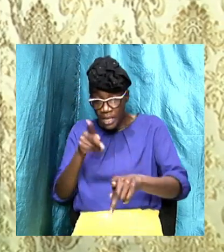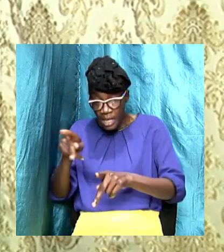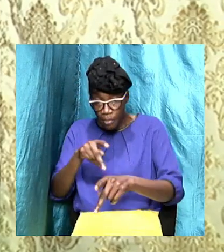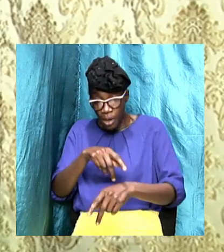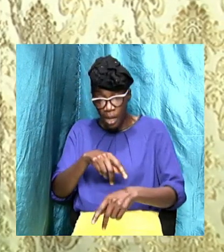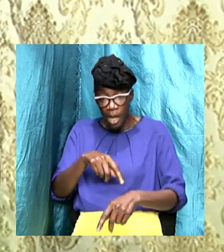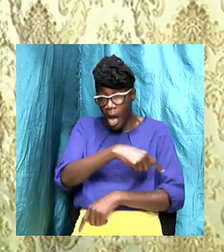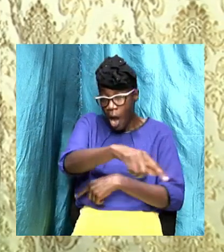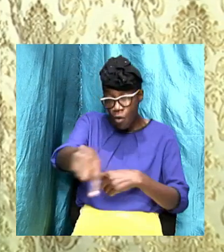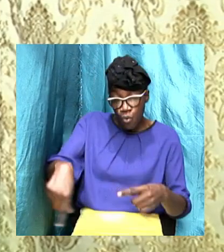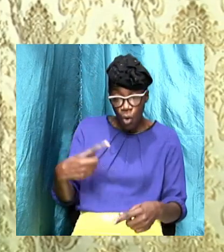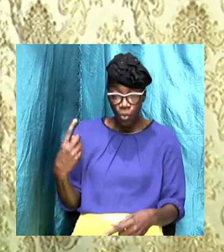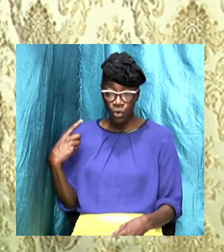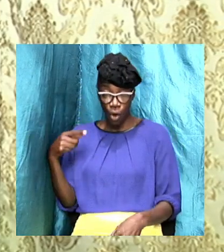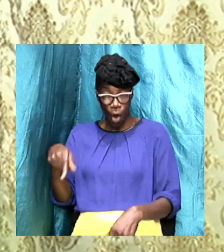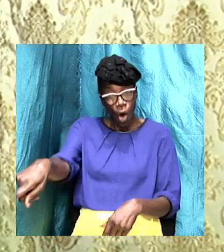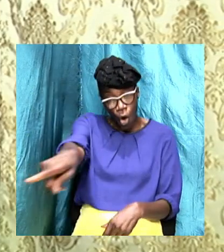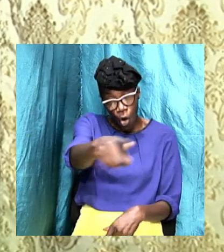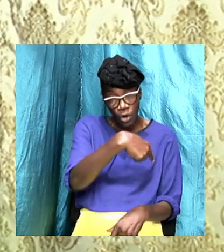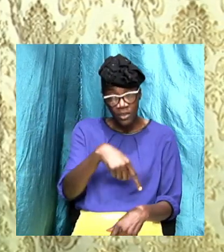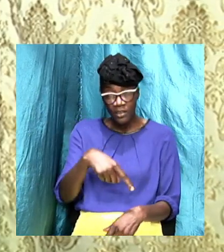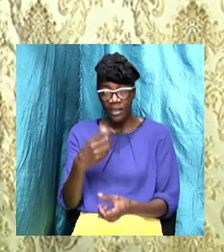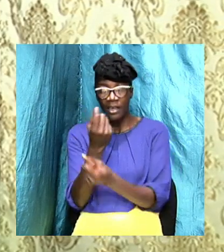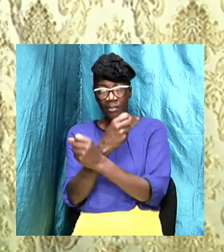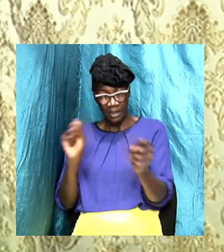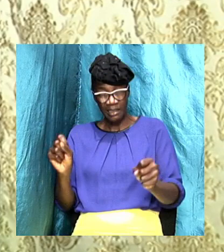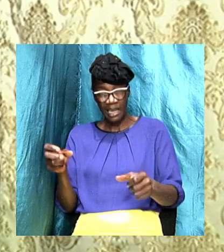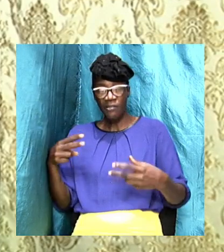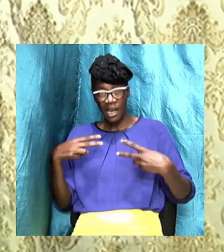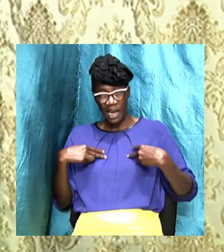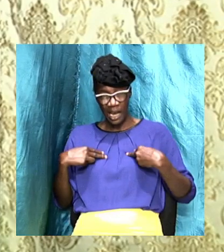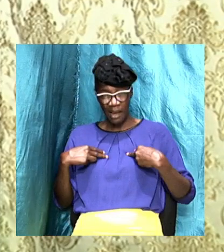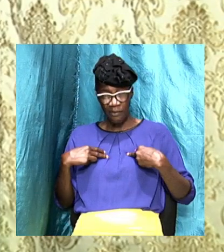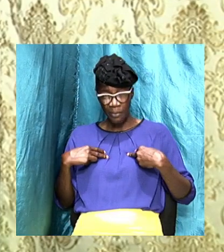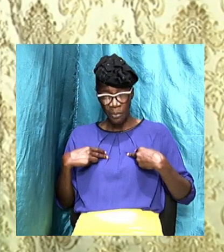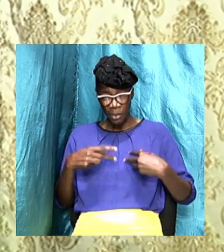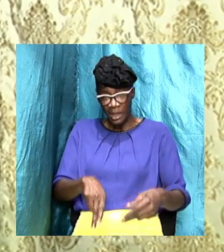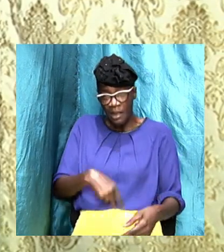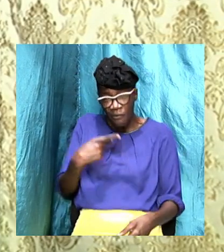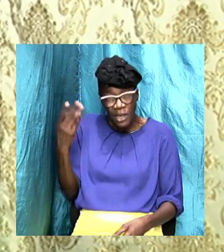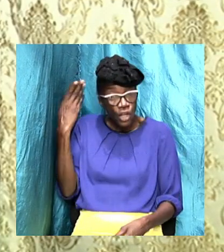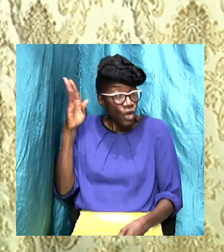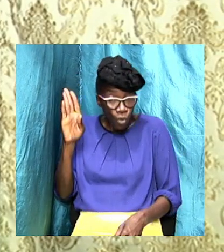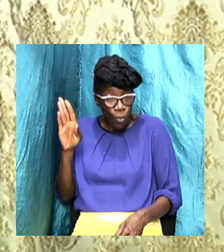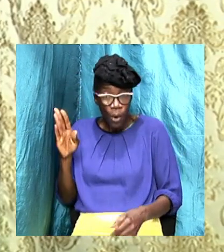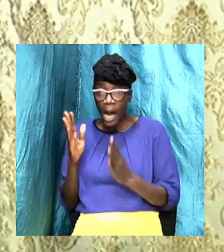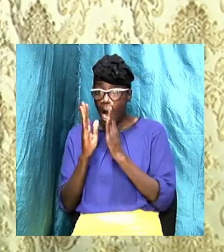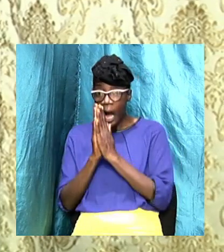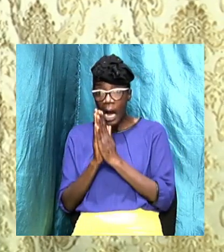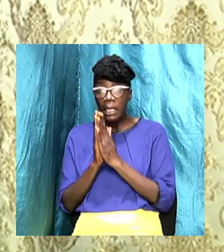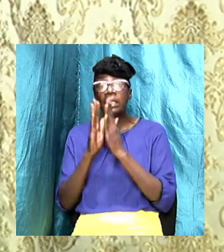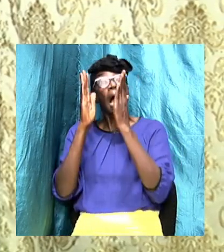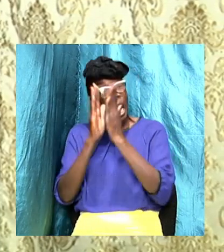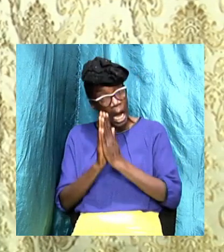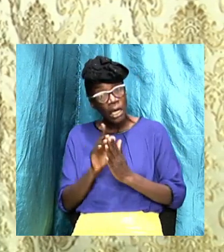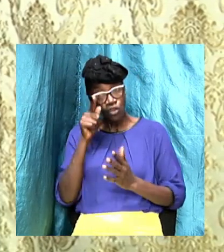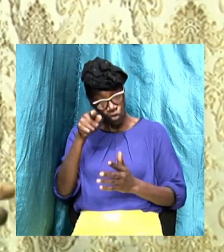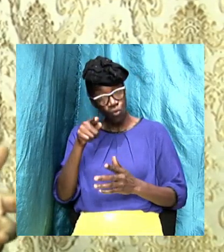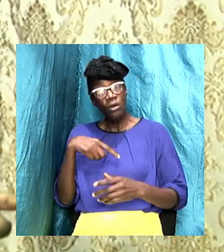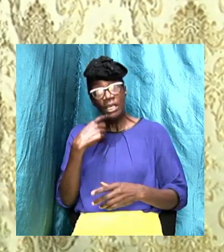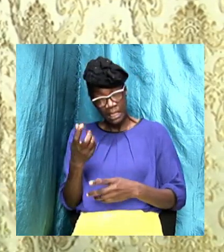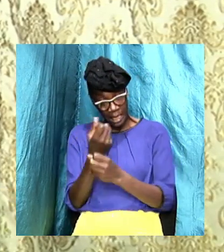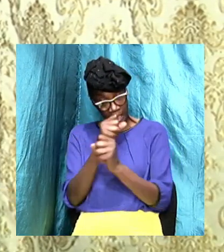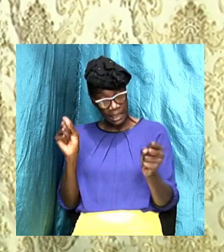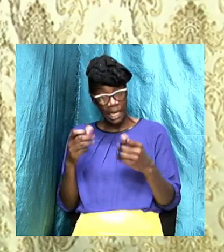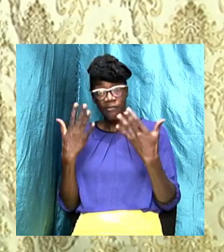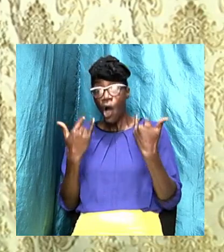here, and you have this feeling that, and you don't ask them. You must ask them, yes. You say you're saved. How is it that